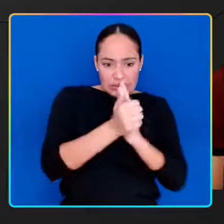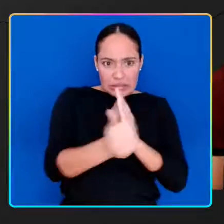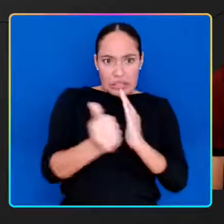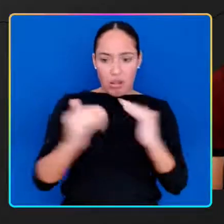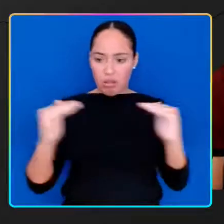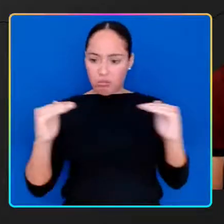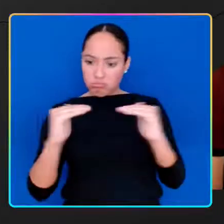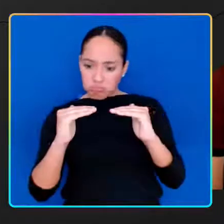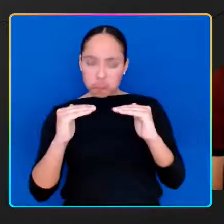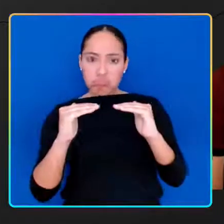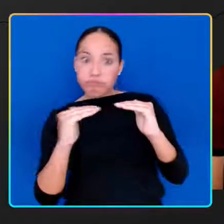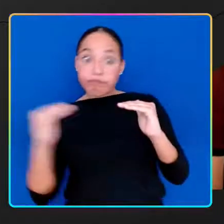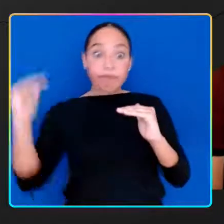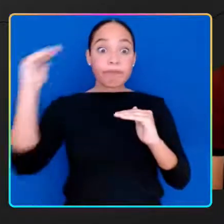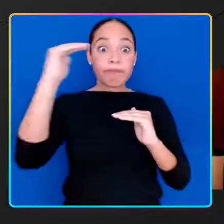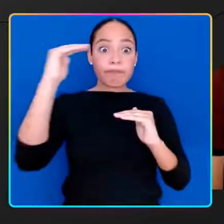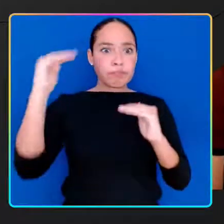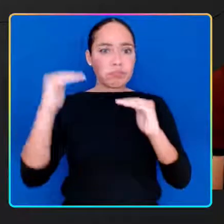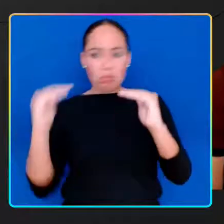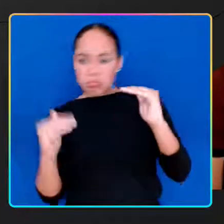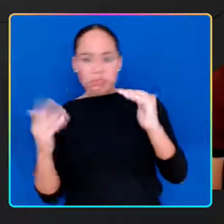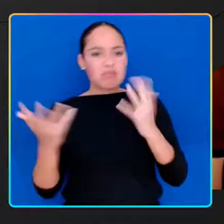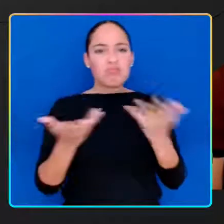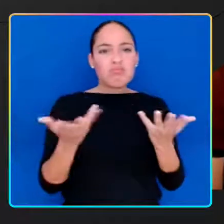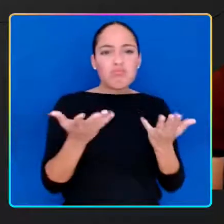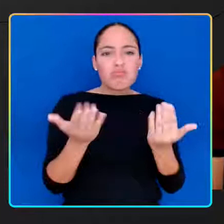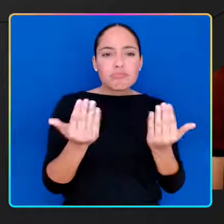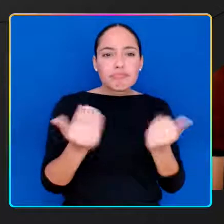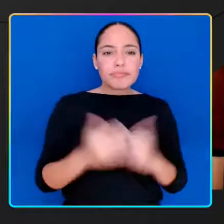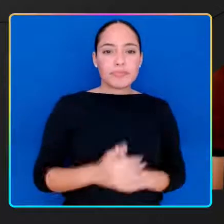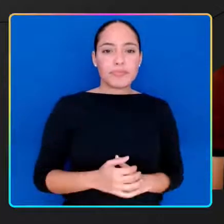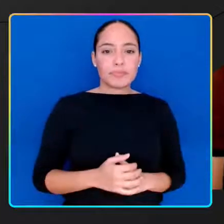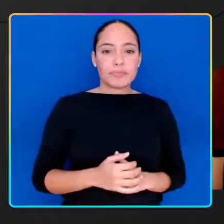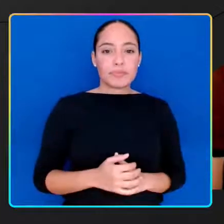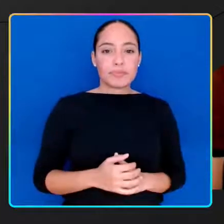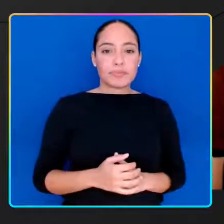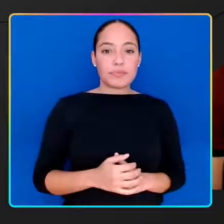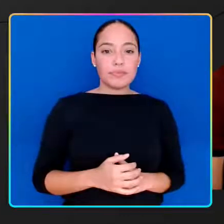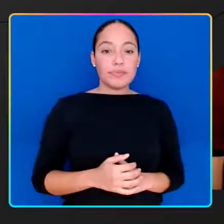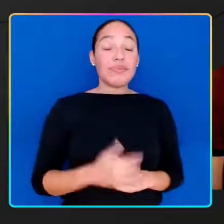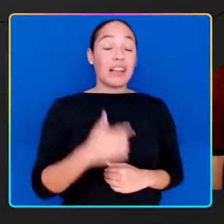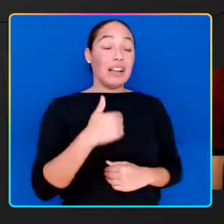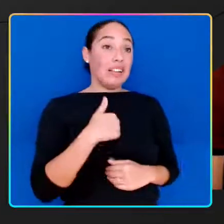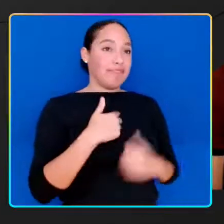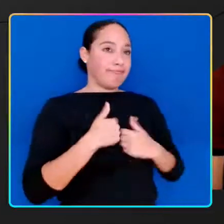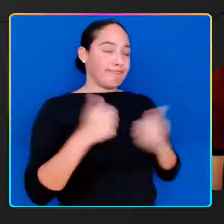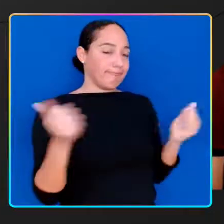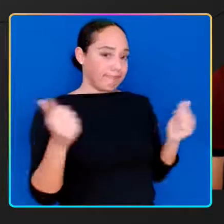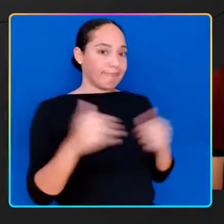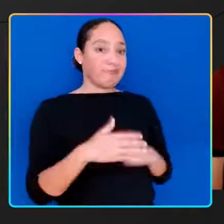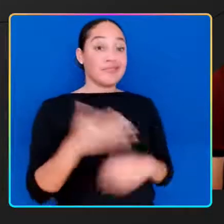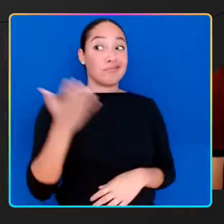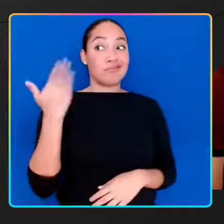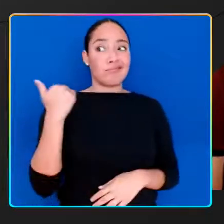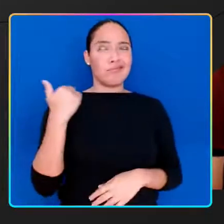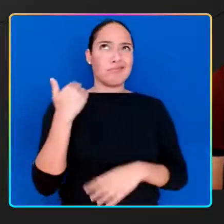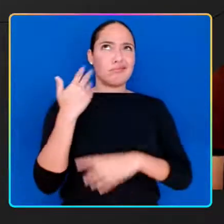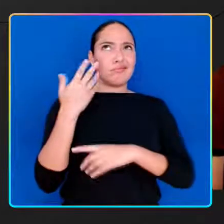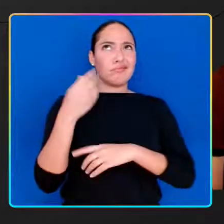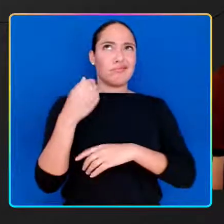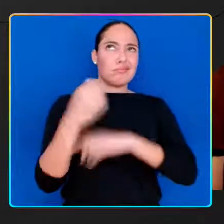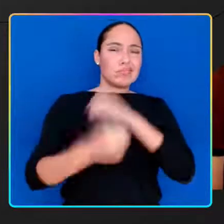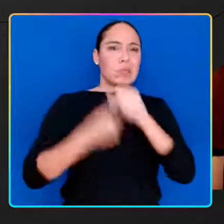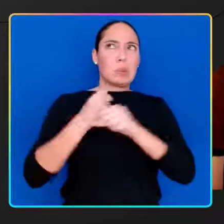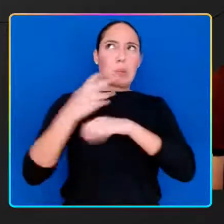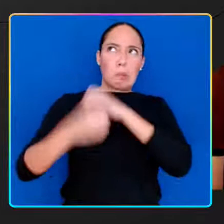Yeah, something that I can share. It's already public since a few years ago. I presented it back then in Microsoft Ignite